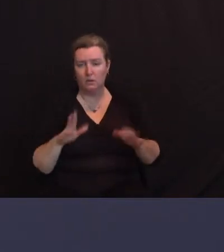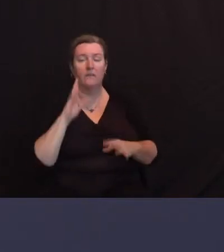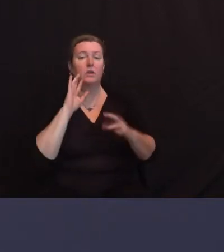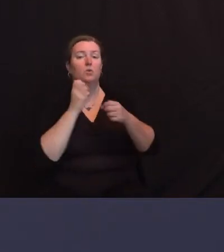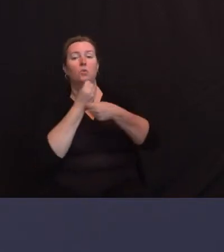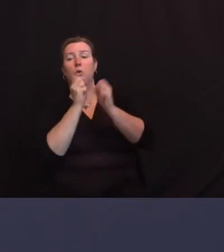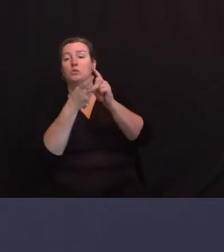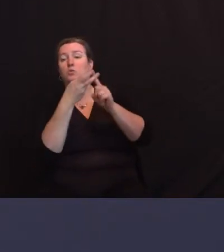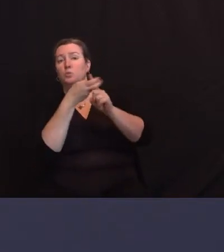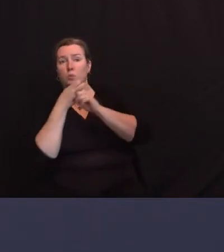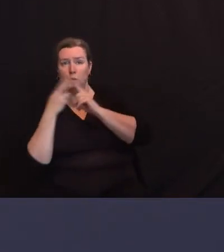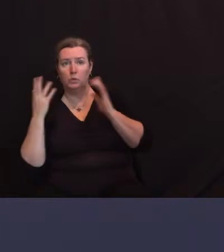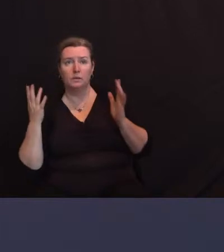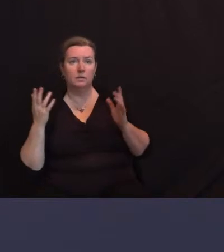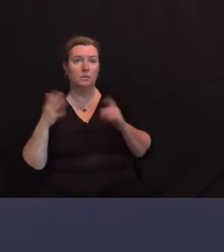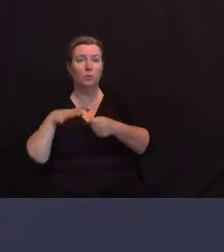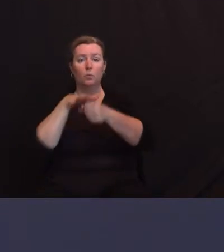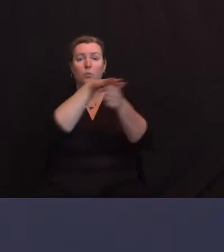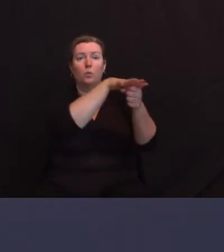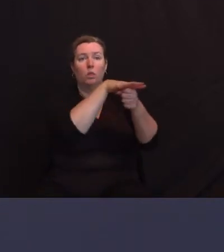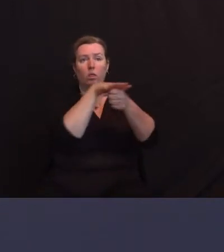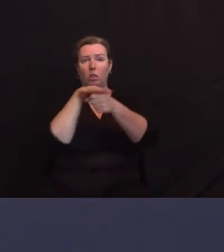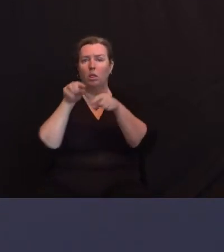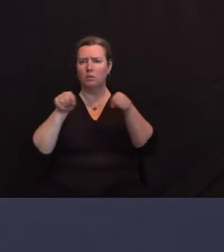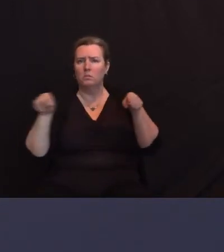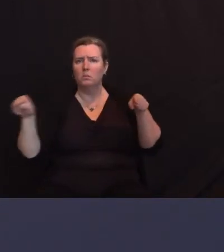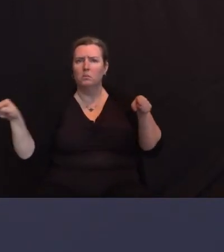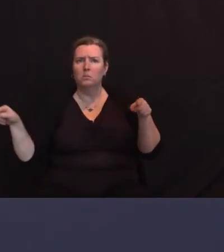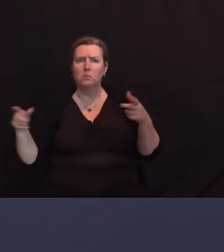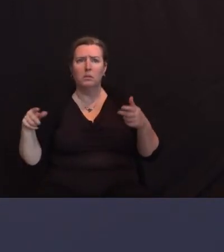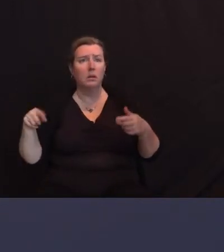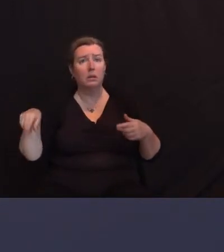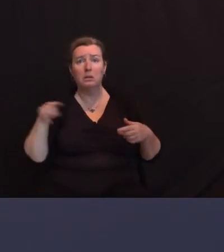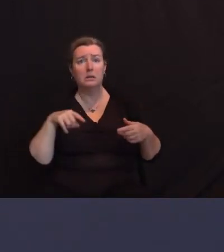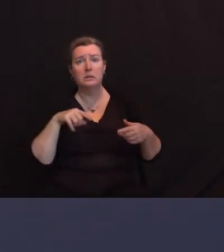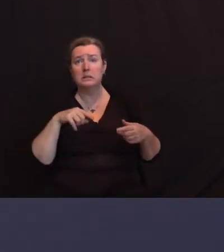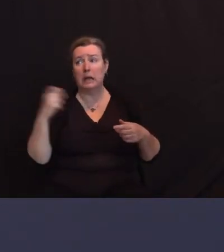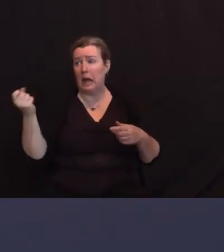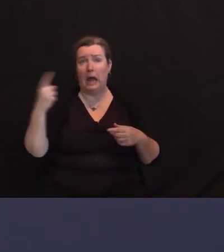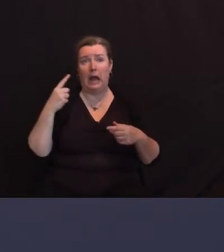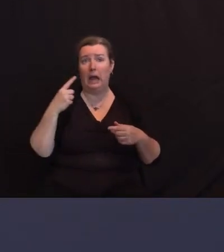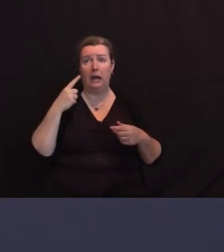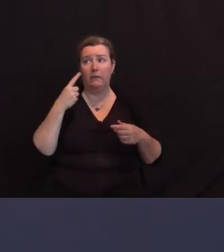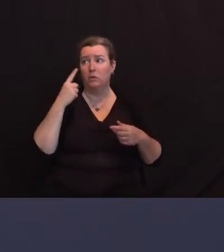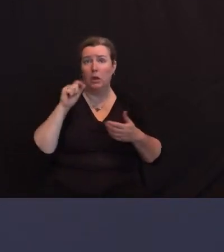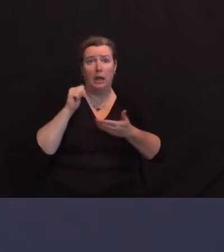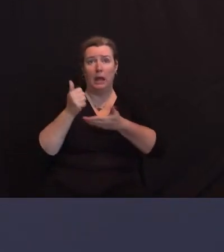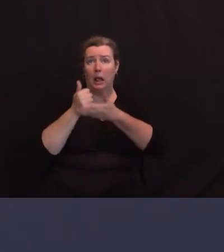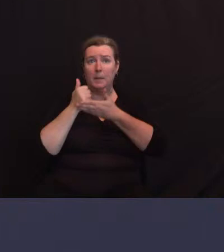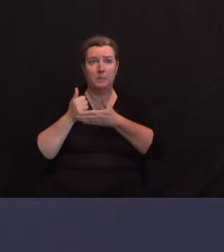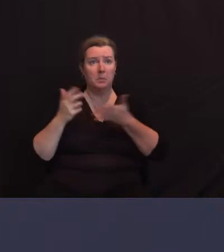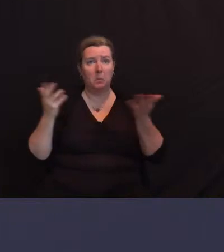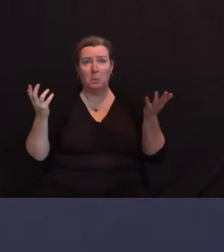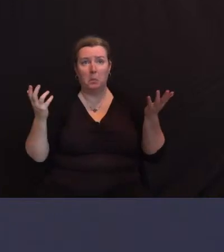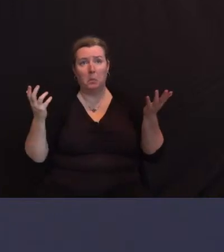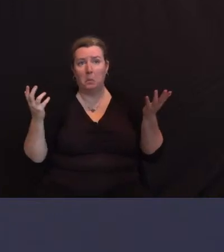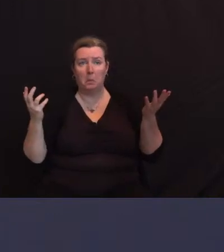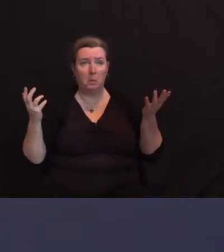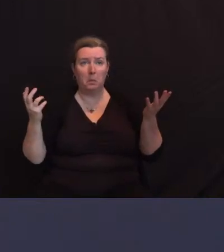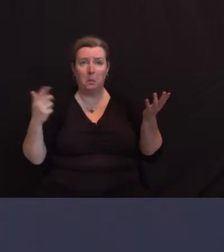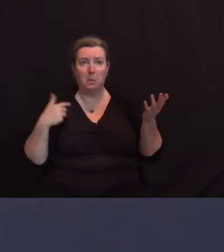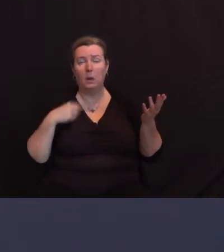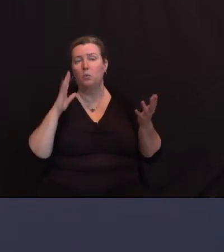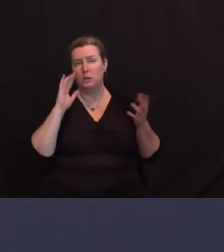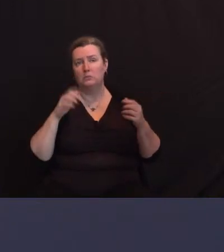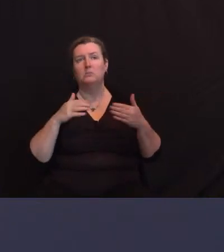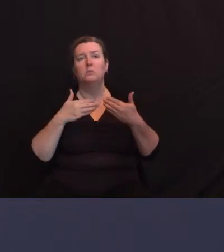local level. They did not make any resource requests of the state. Our EOC will remain open until probably this evening just to make